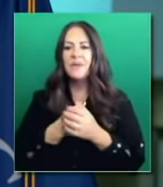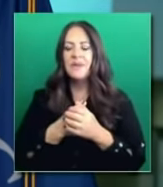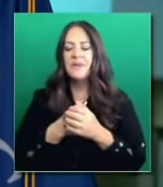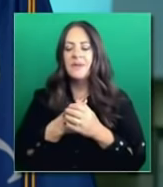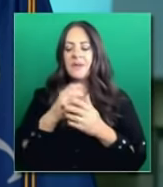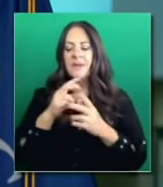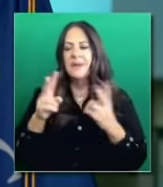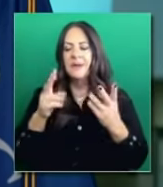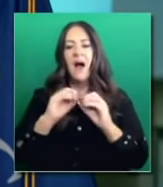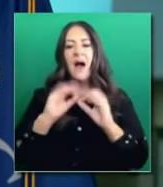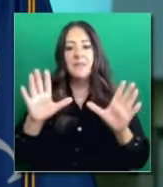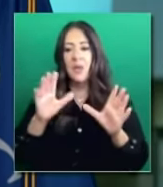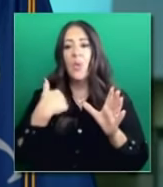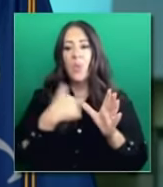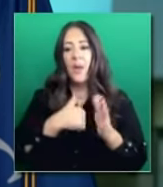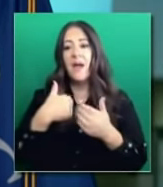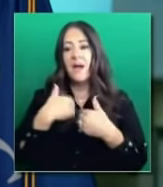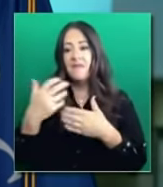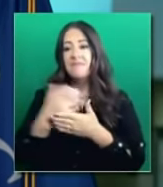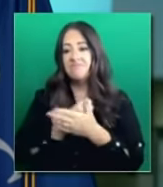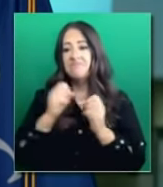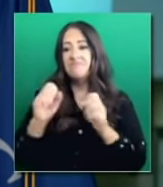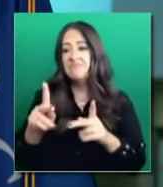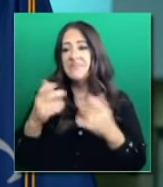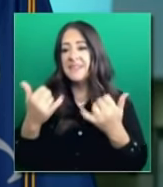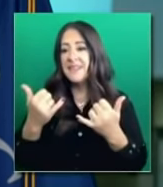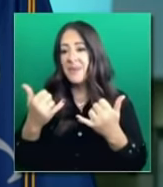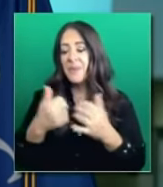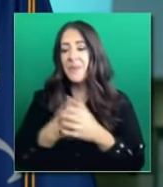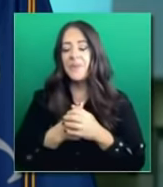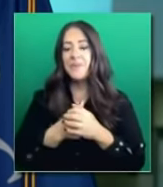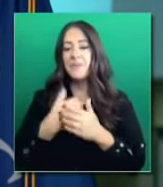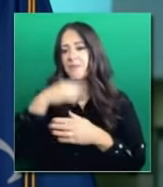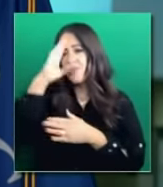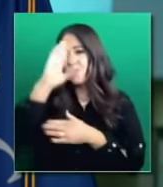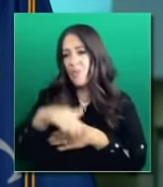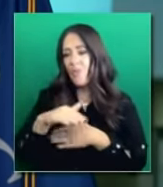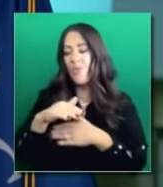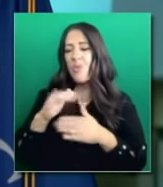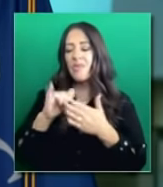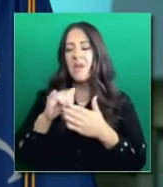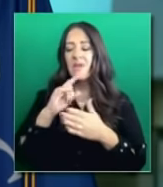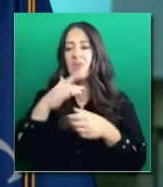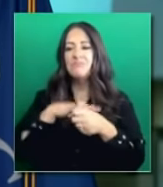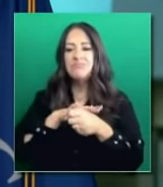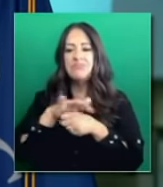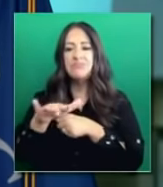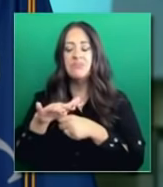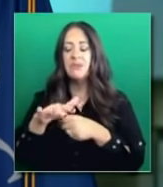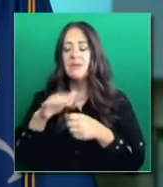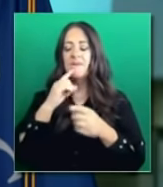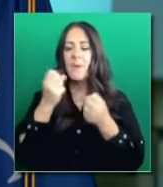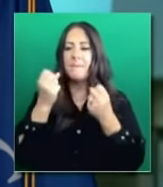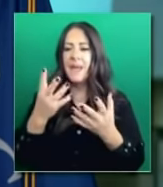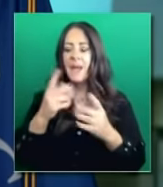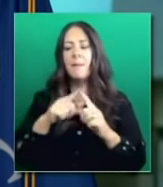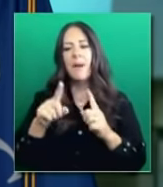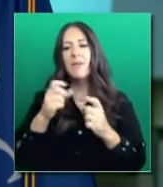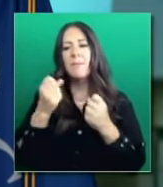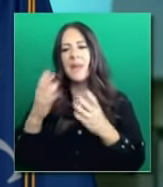is opportunity even in this environment, and those opportunities have been ample and plentiful for many, but there are cohorts where